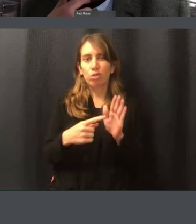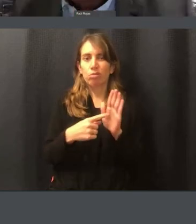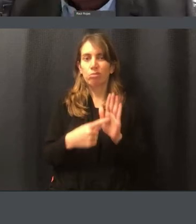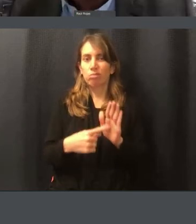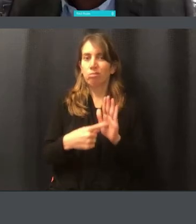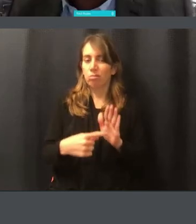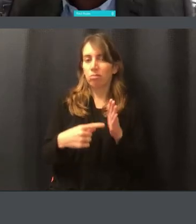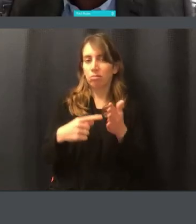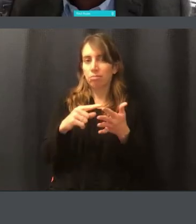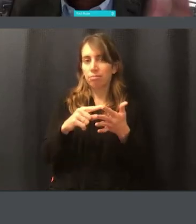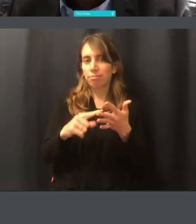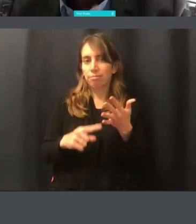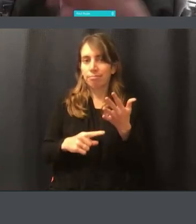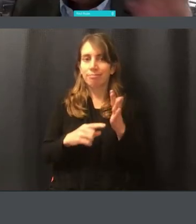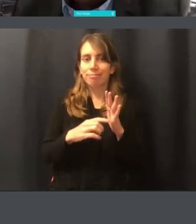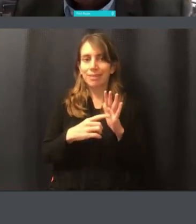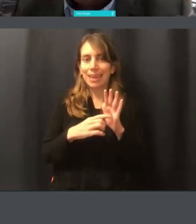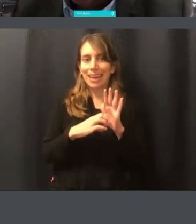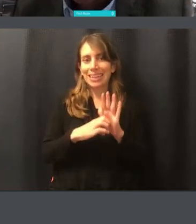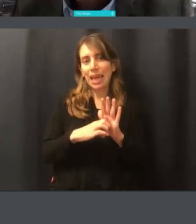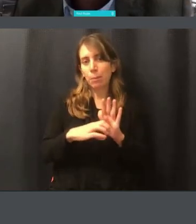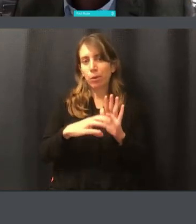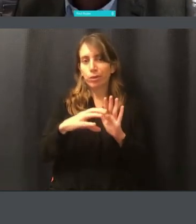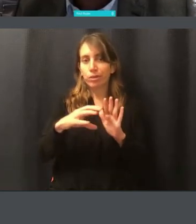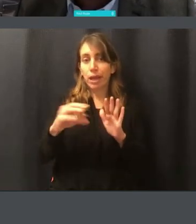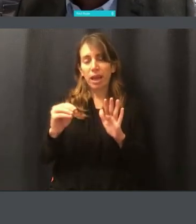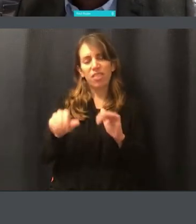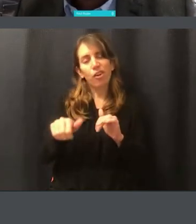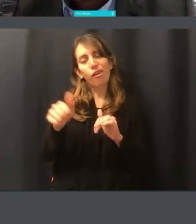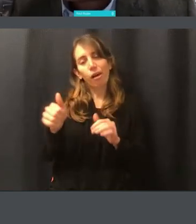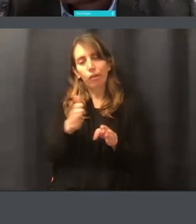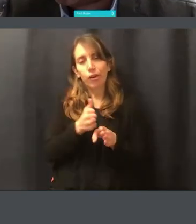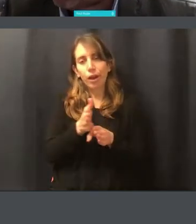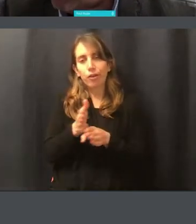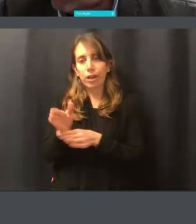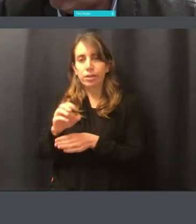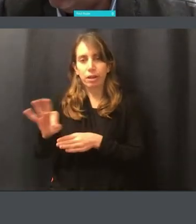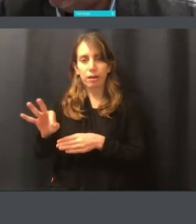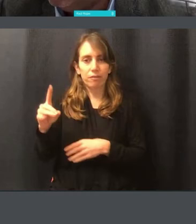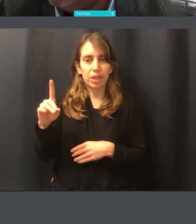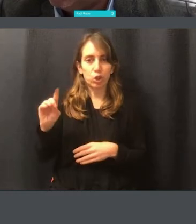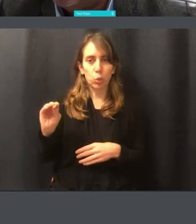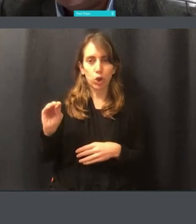work in this area, and there are obviously other areas of disorder.